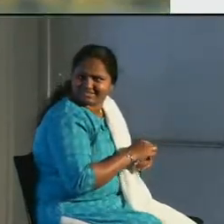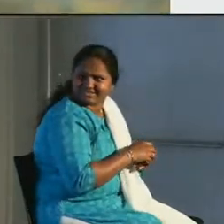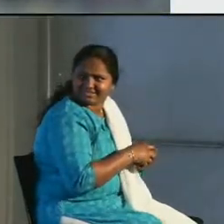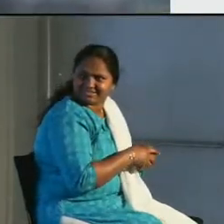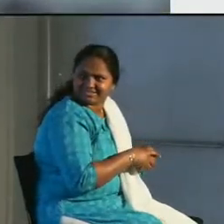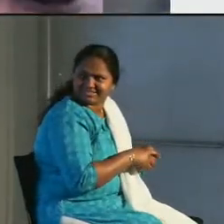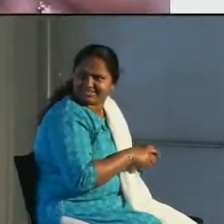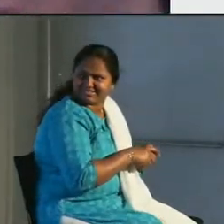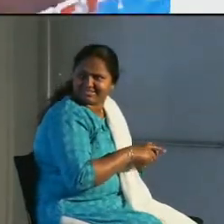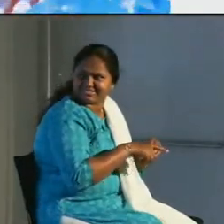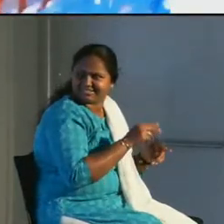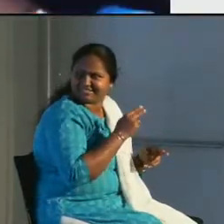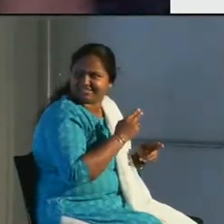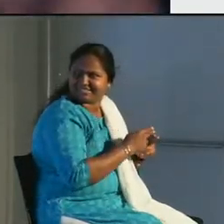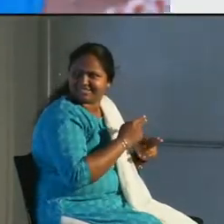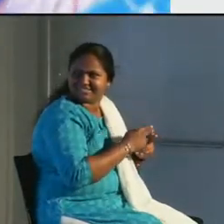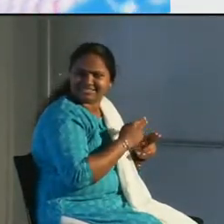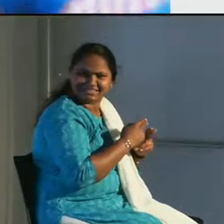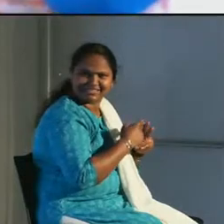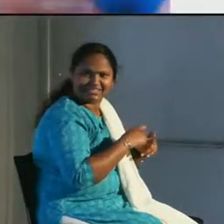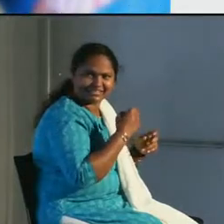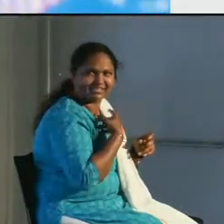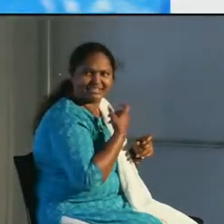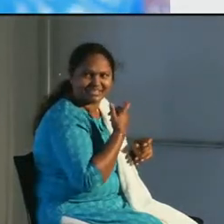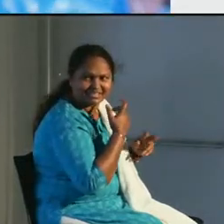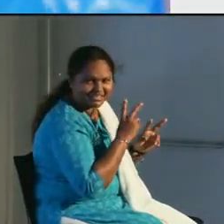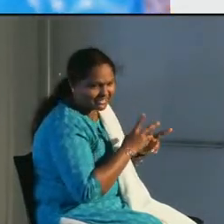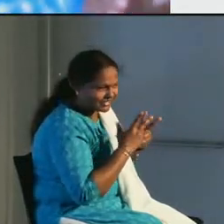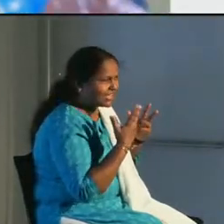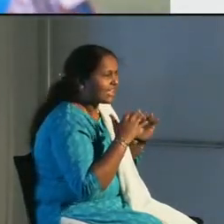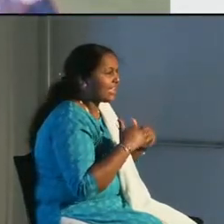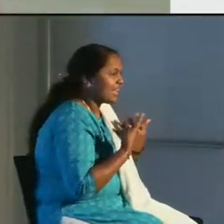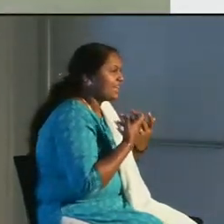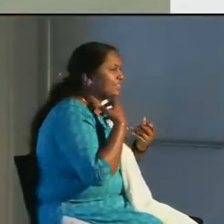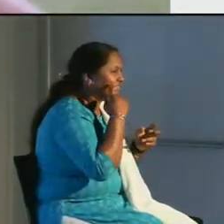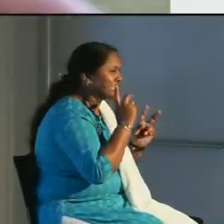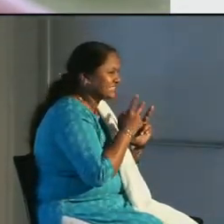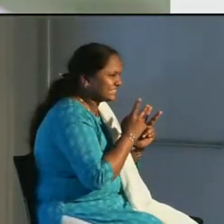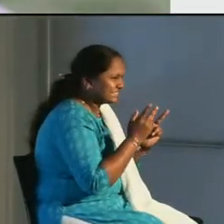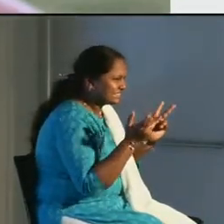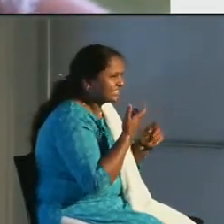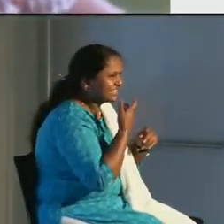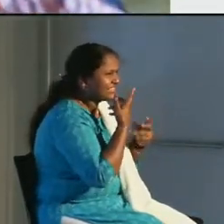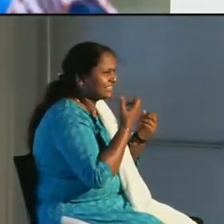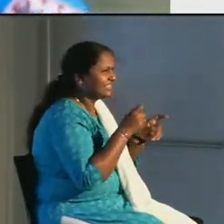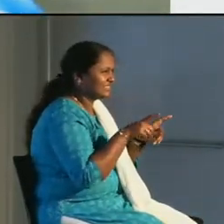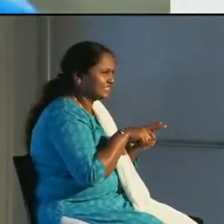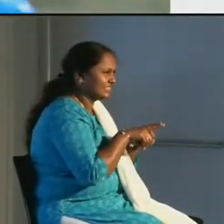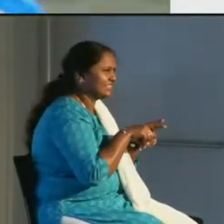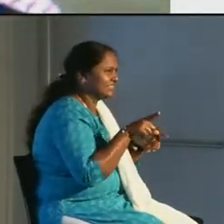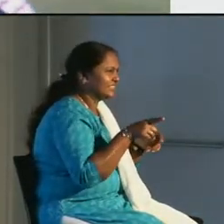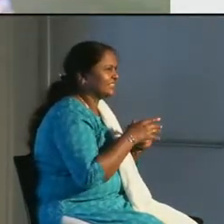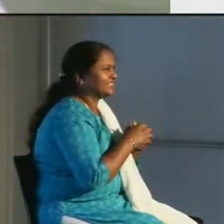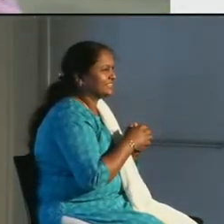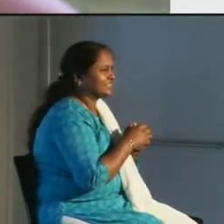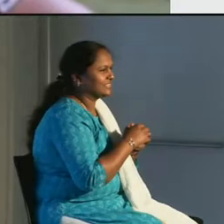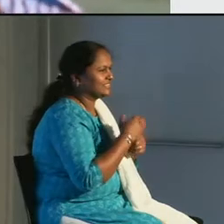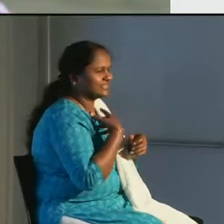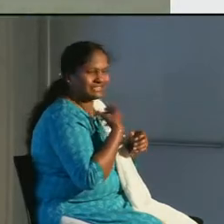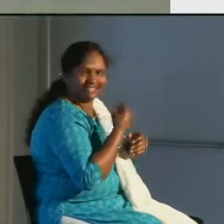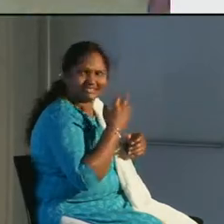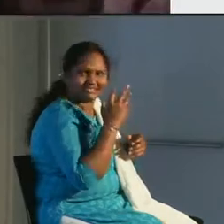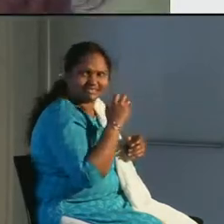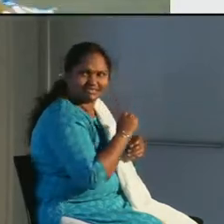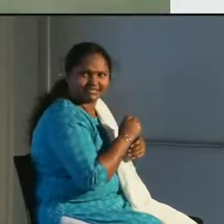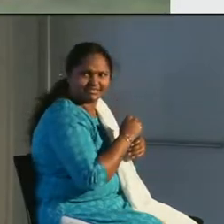We named different laughs, from the Churel laugh to the, different laughs, which I'm really missing,